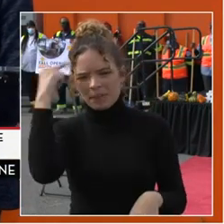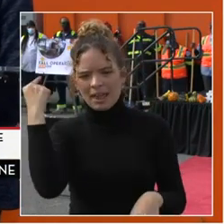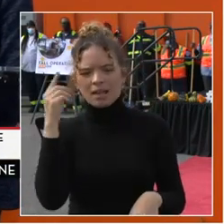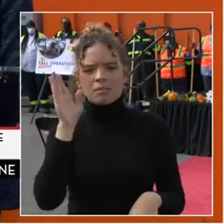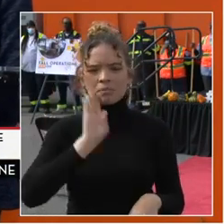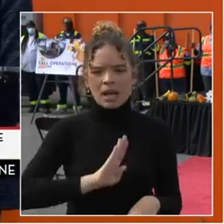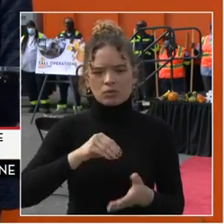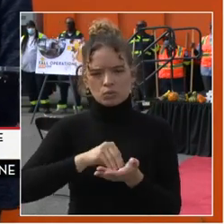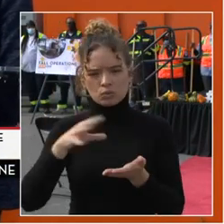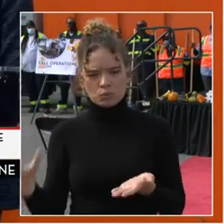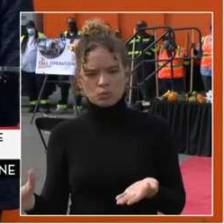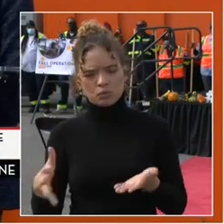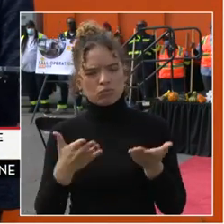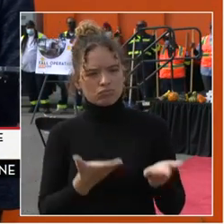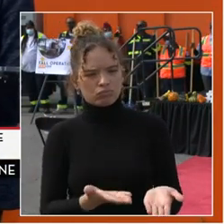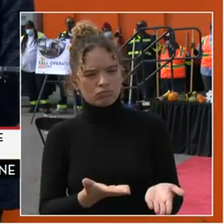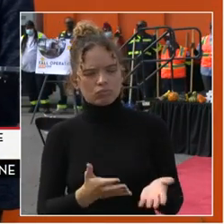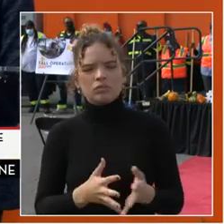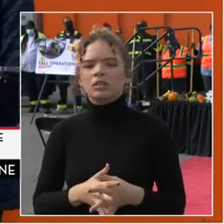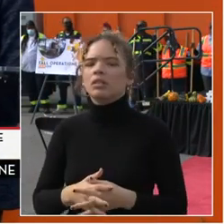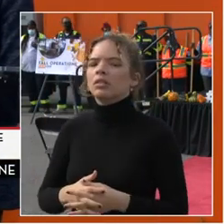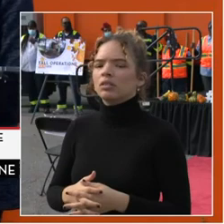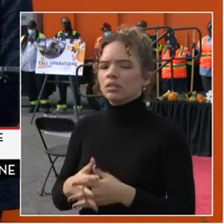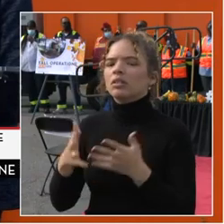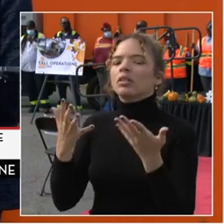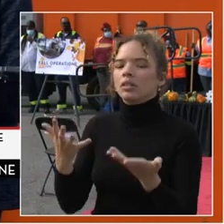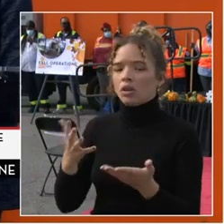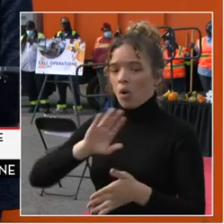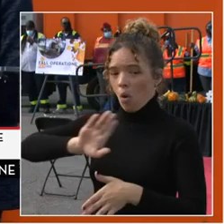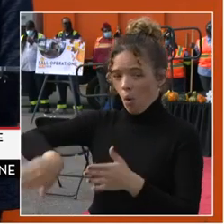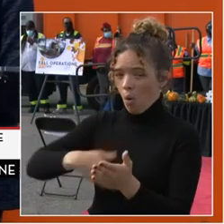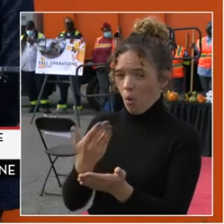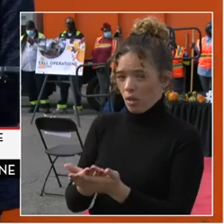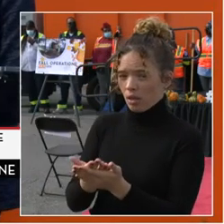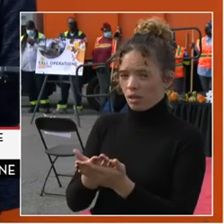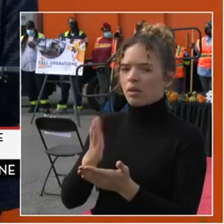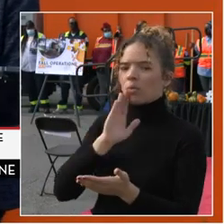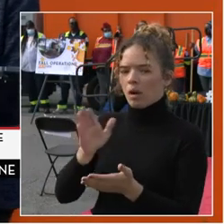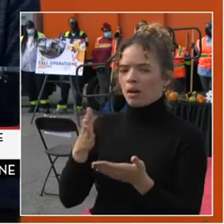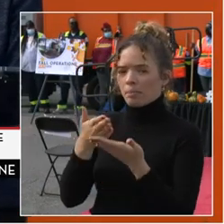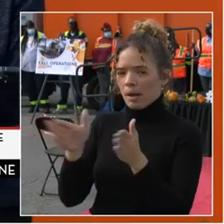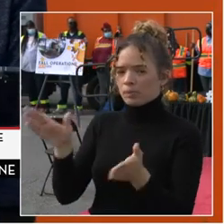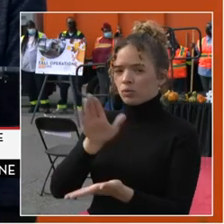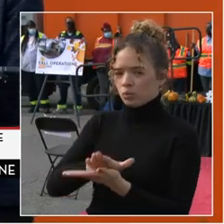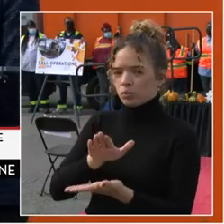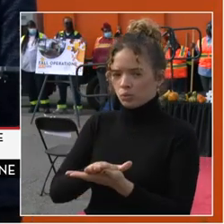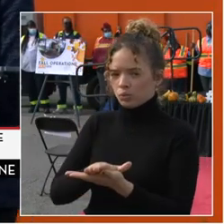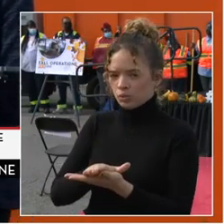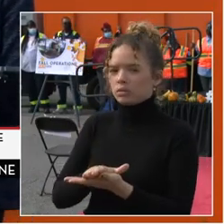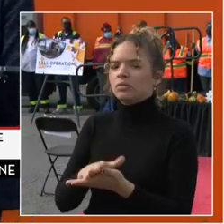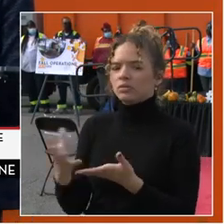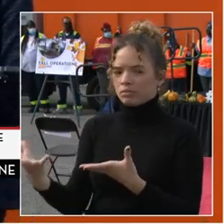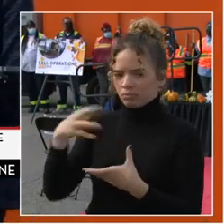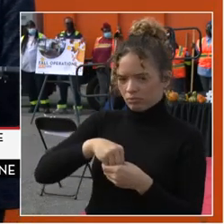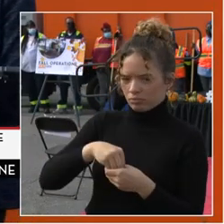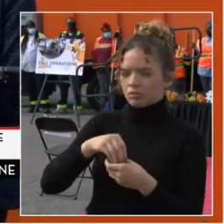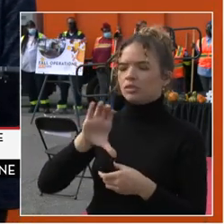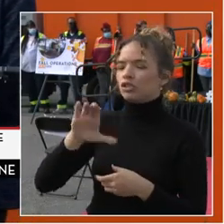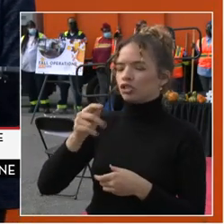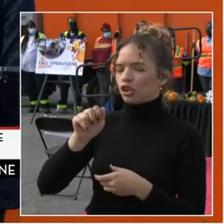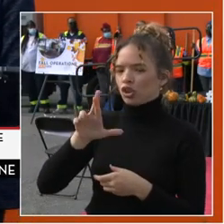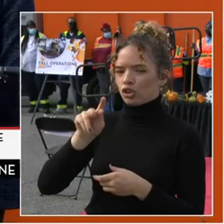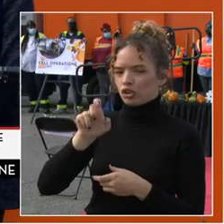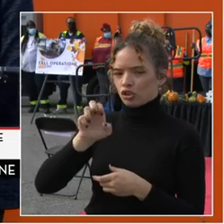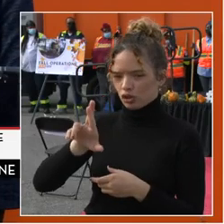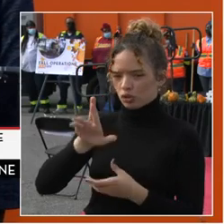Schools and all of our public schools, including our public charter schools, are considered the fastest improving urban school